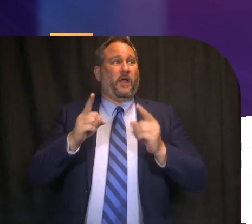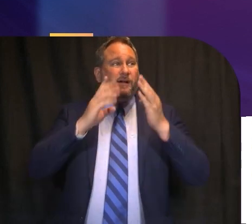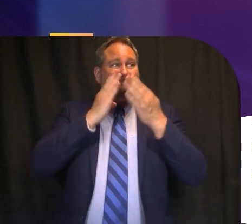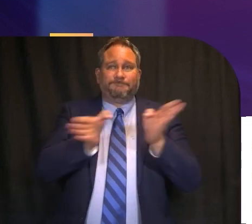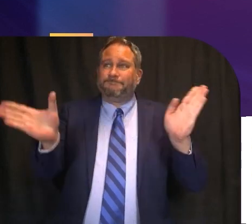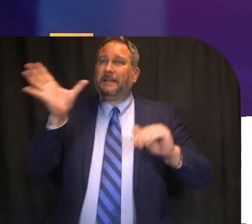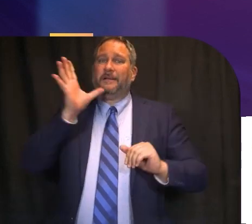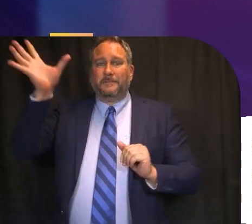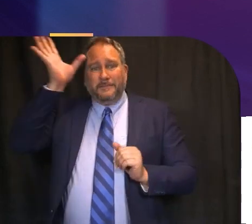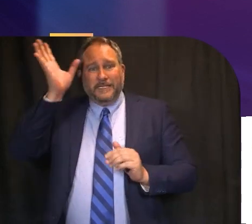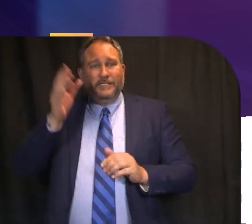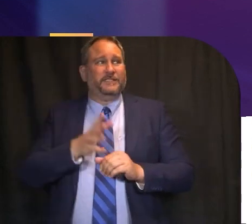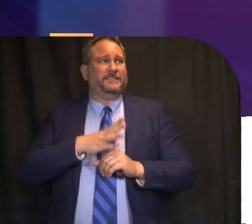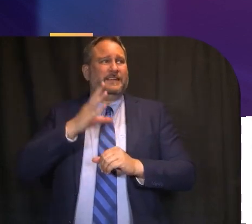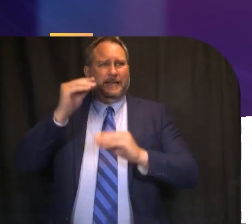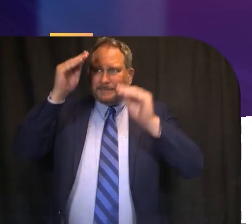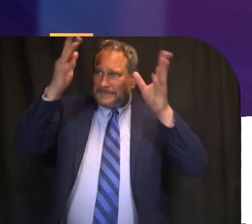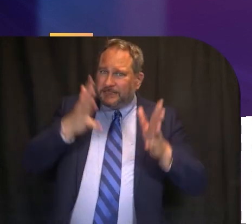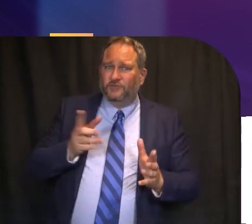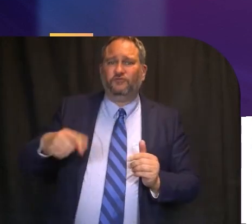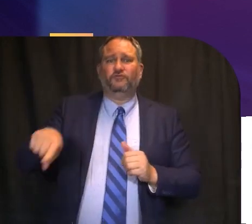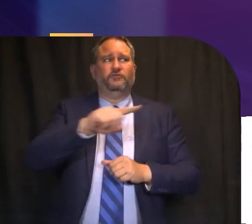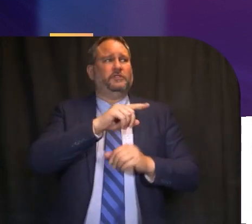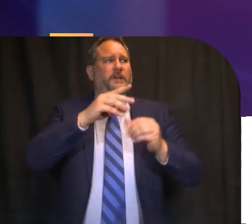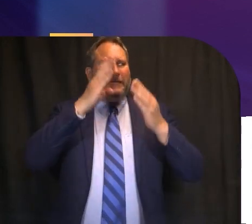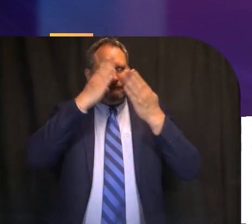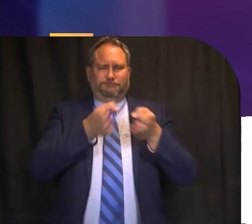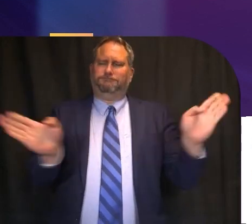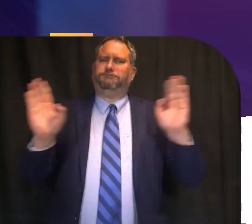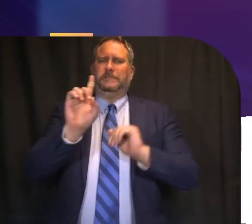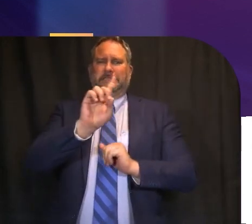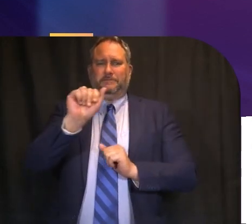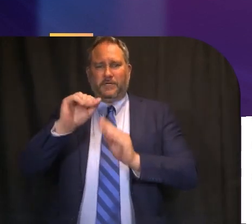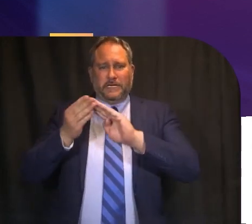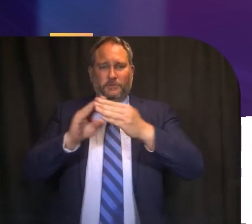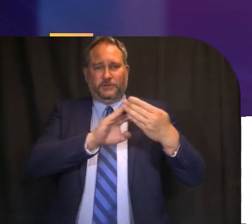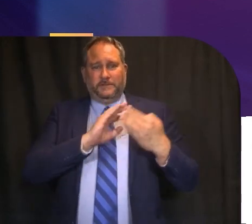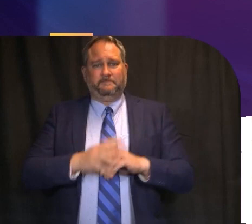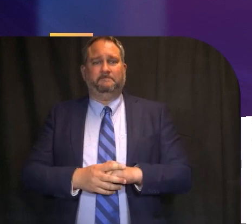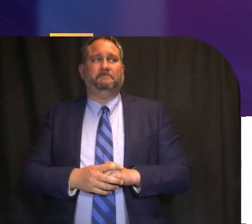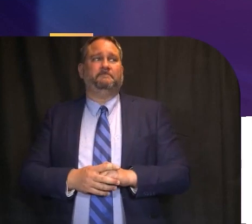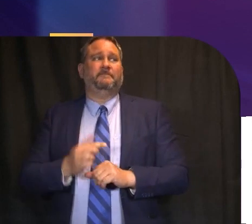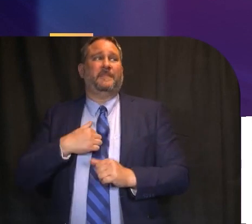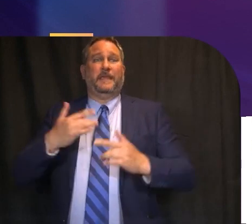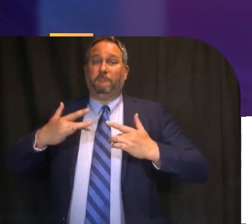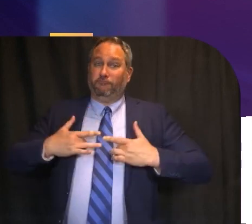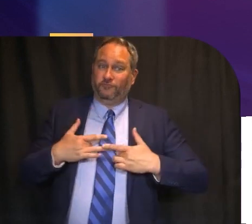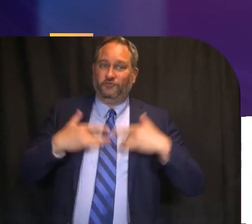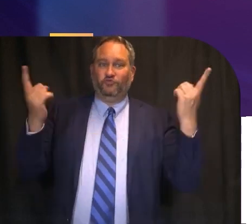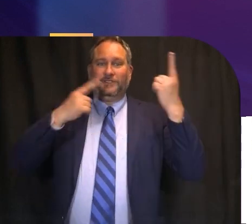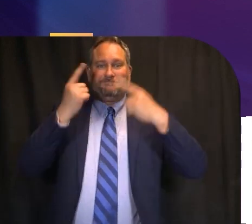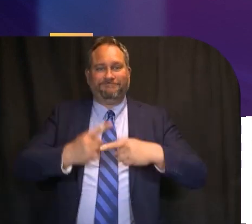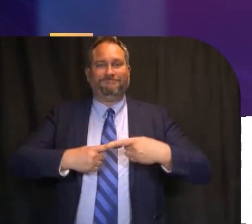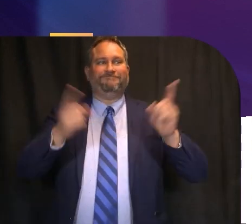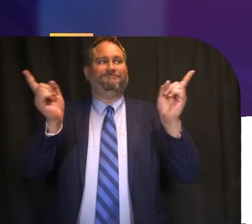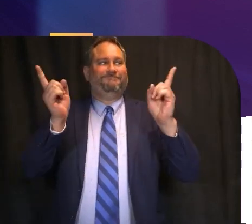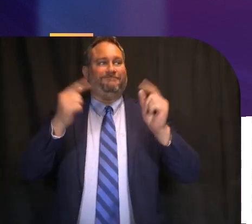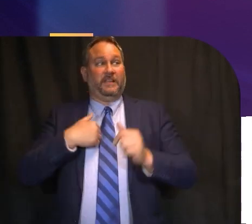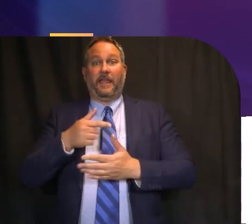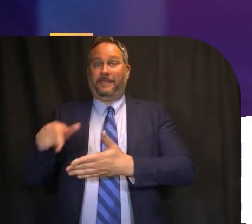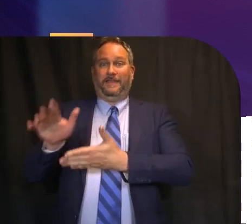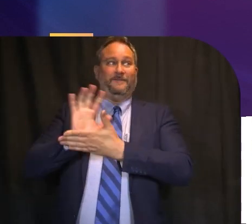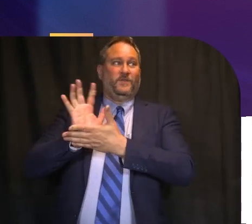disability community. I'm also thrilled to announce that in addition to the film, I will be working with FAIR, which stands for Food Allergy Research